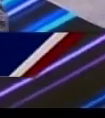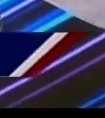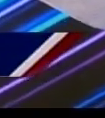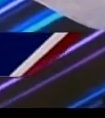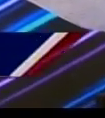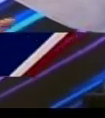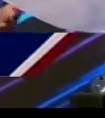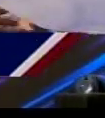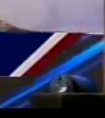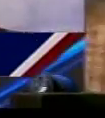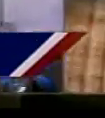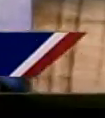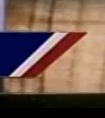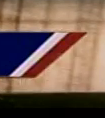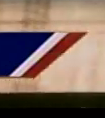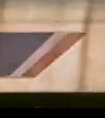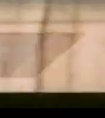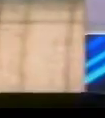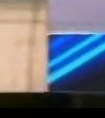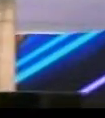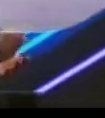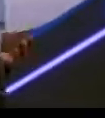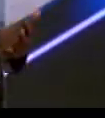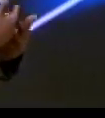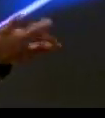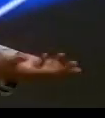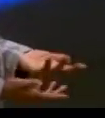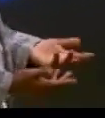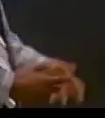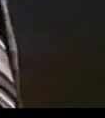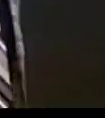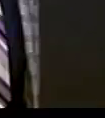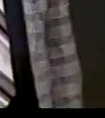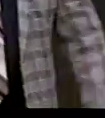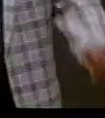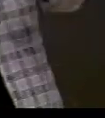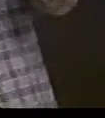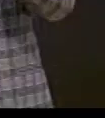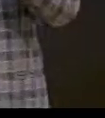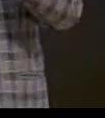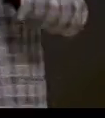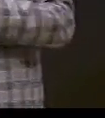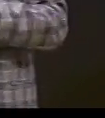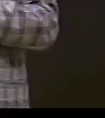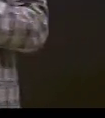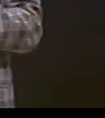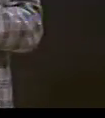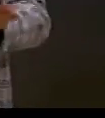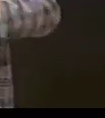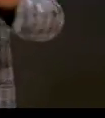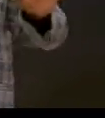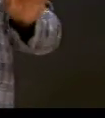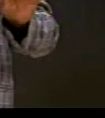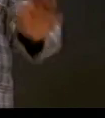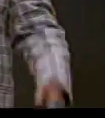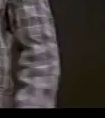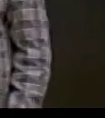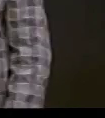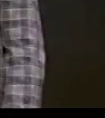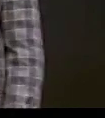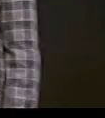anybody ought to have come to the public dejected and not having confidence, It should have been Joseph because